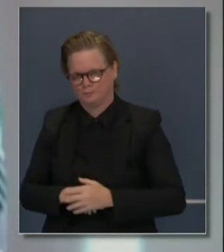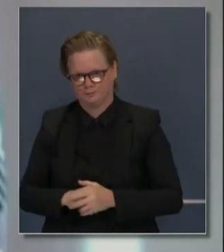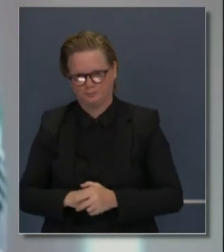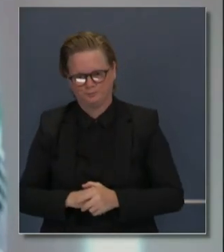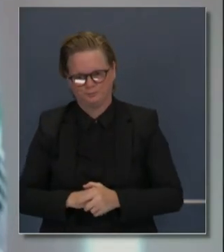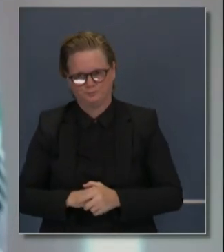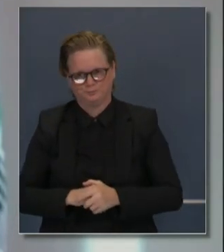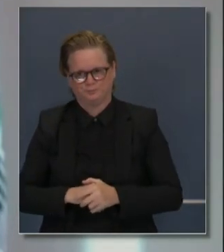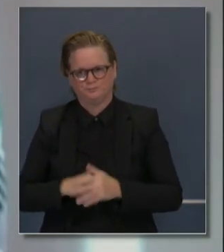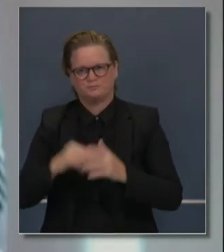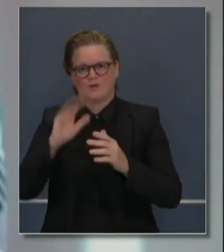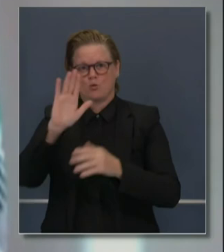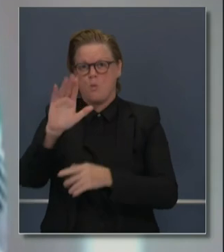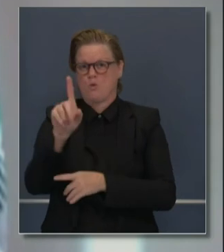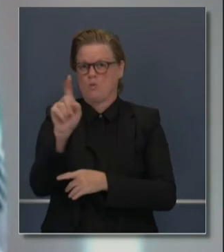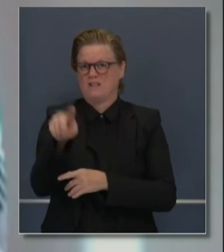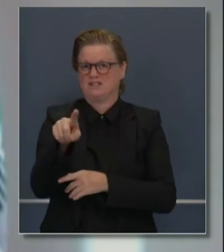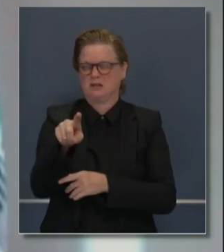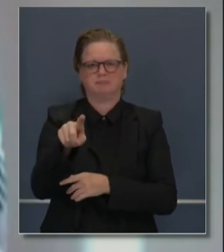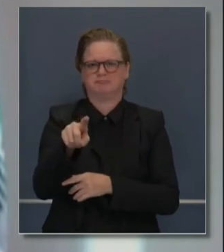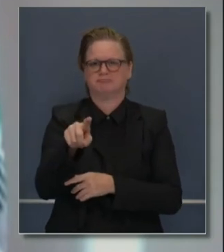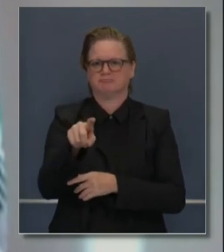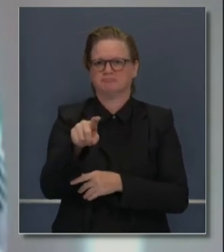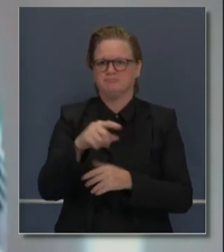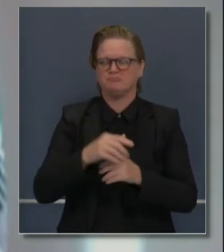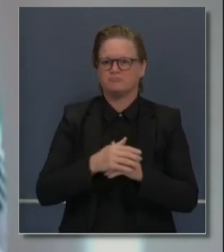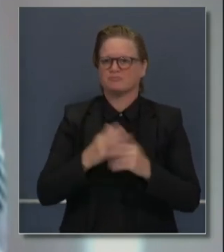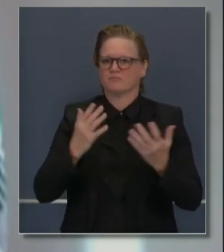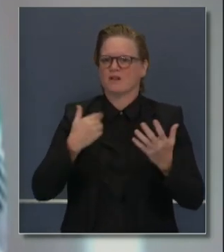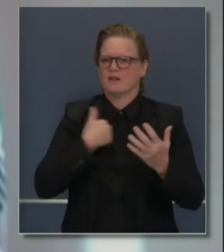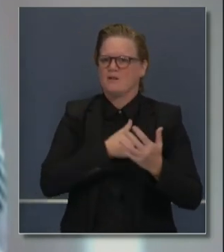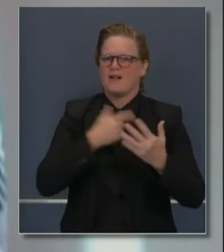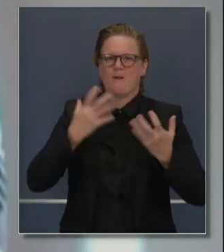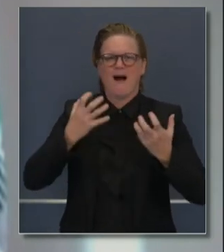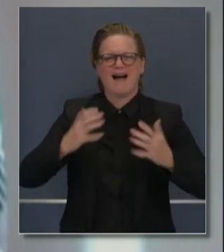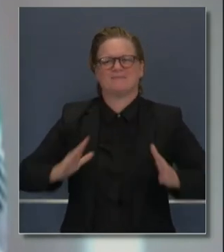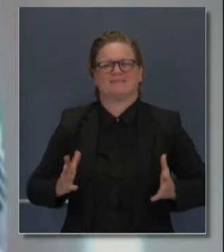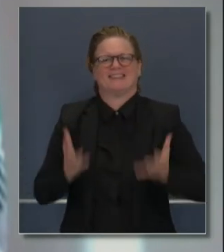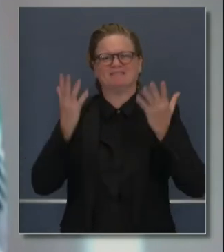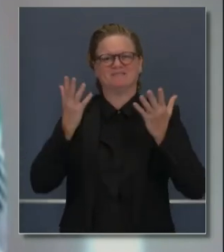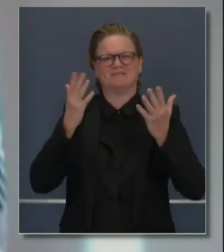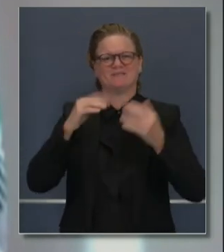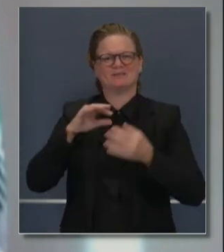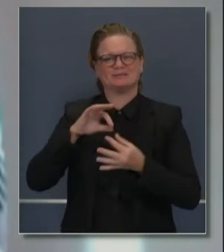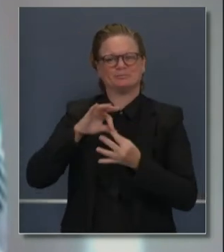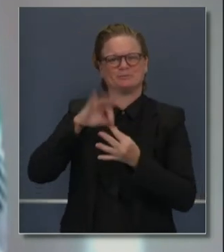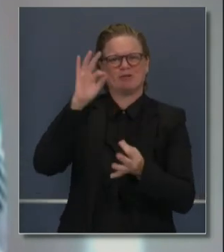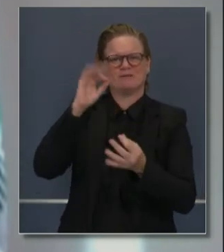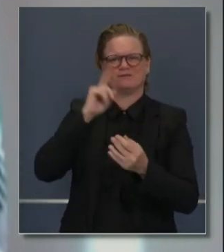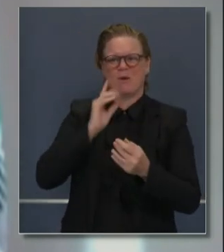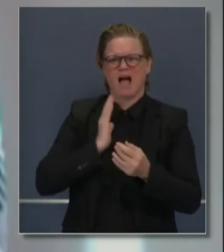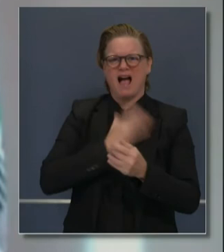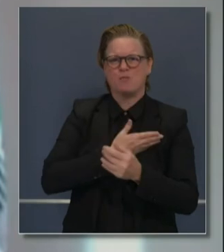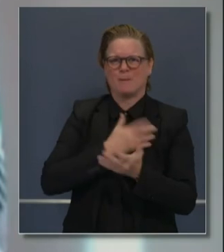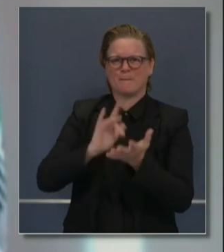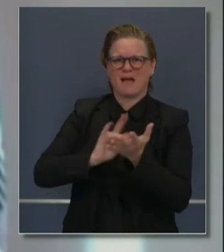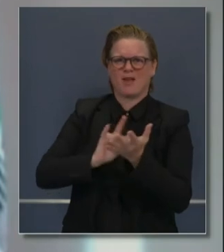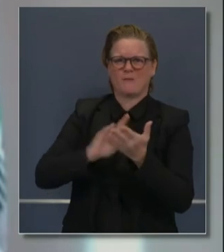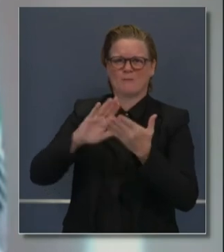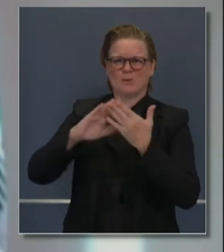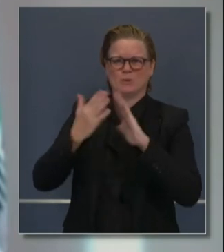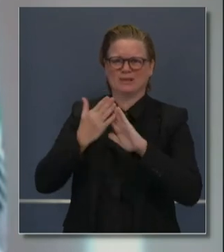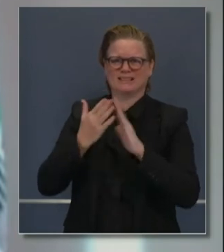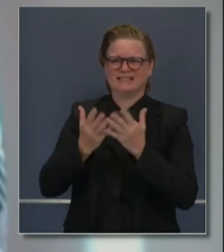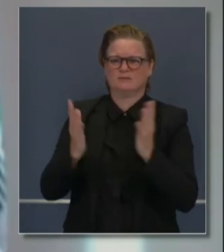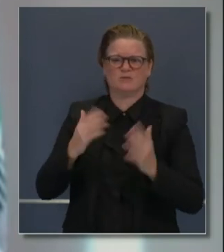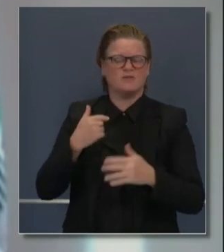question to lift up just the reality on the ground that so many people are facing. And, you know, when I talk to the California Medical Association members